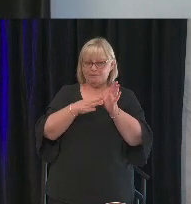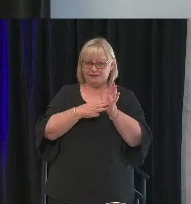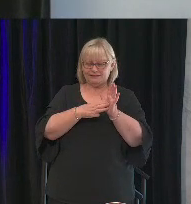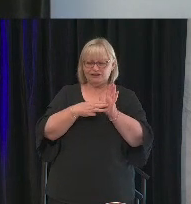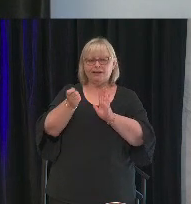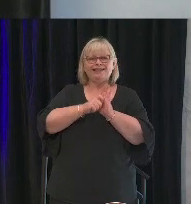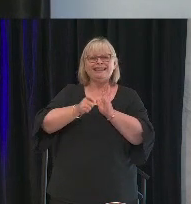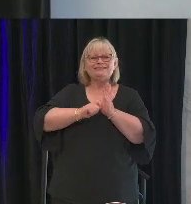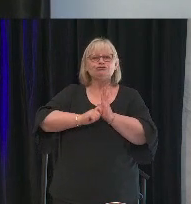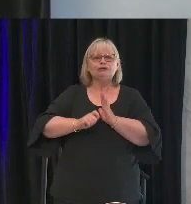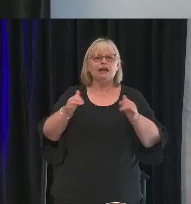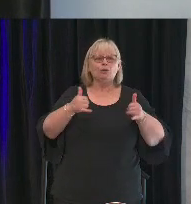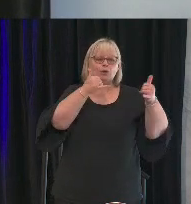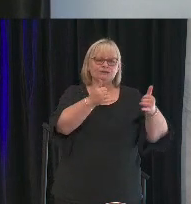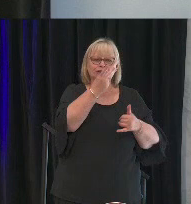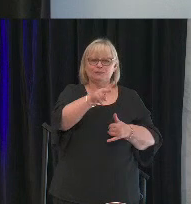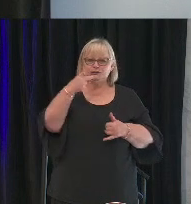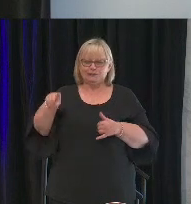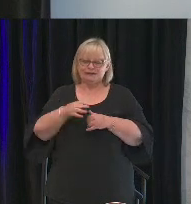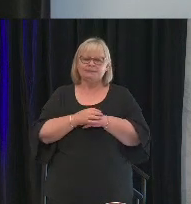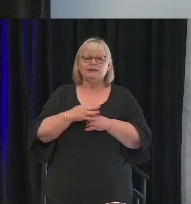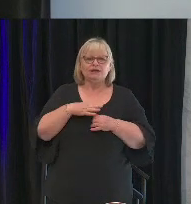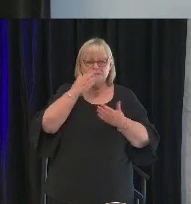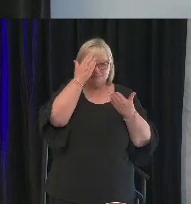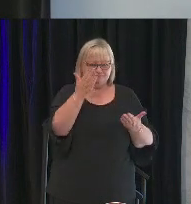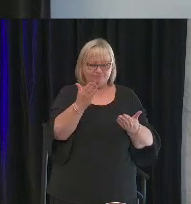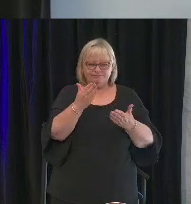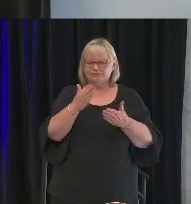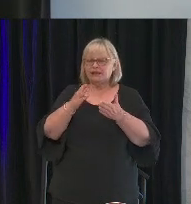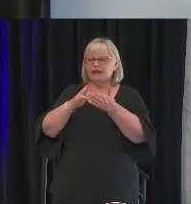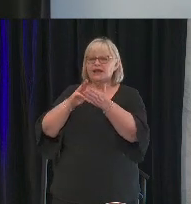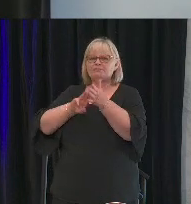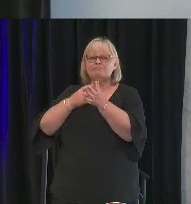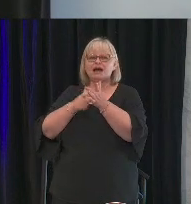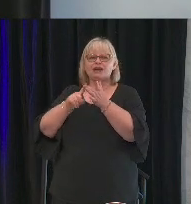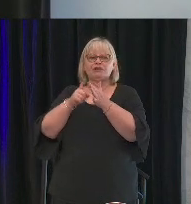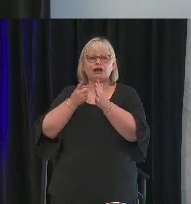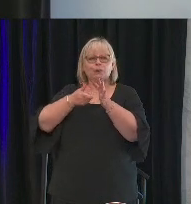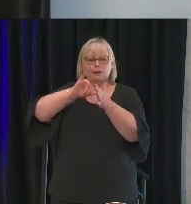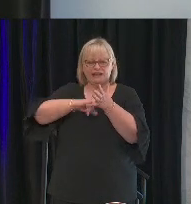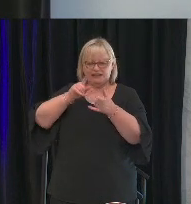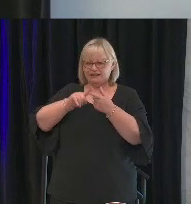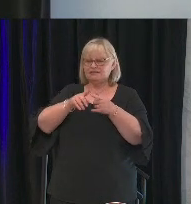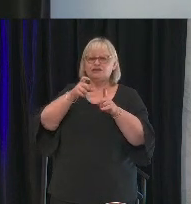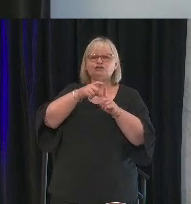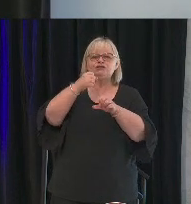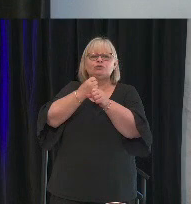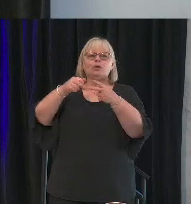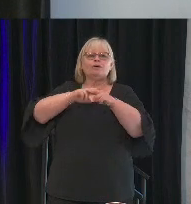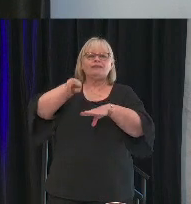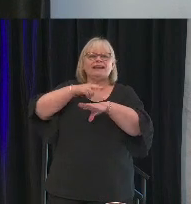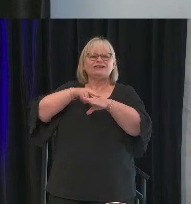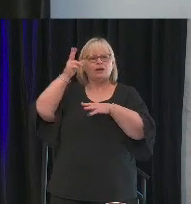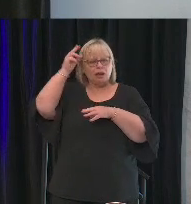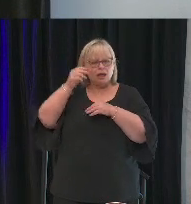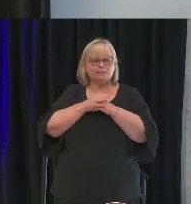Literary Awards 2020. Can I acknowledge Marie-Louise Ayres, the Chief Executive or Director General of the National Library, Kate Evans,